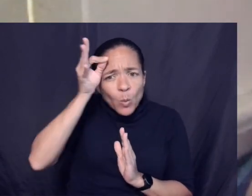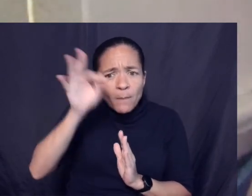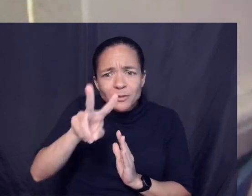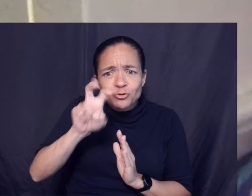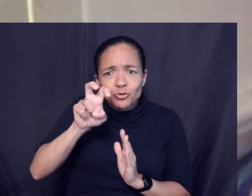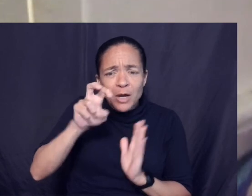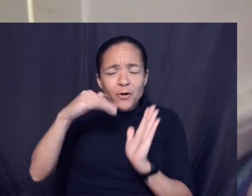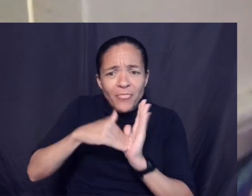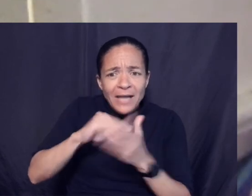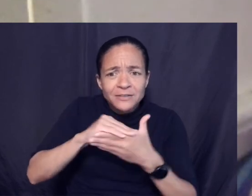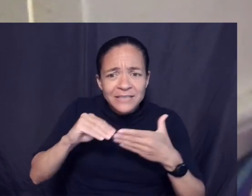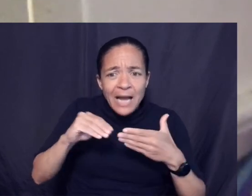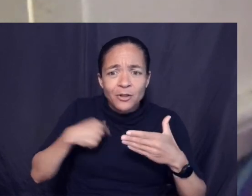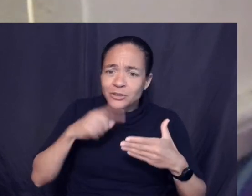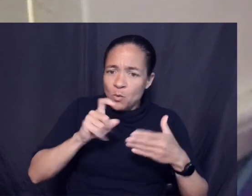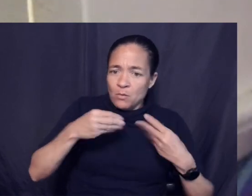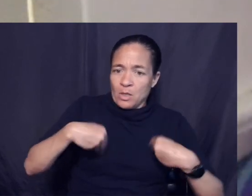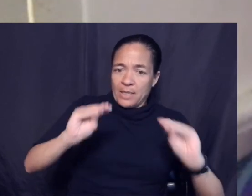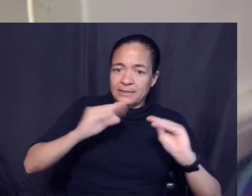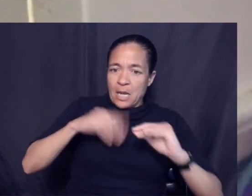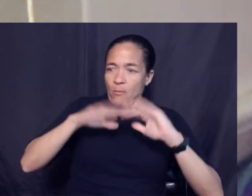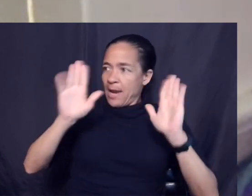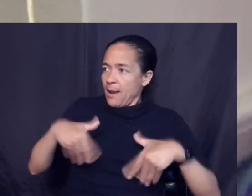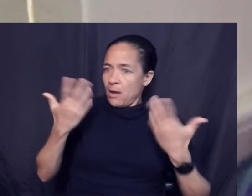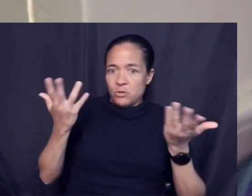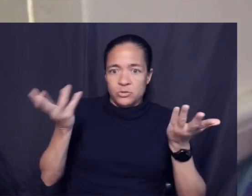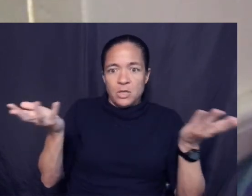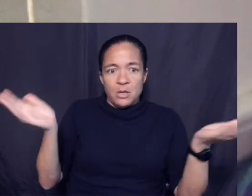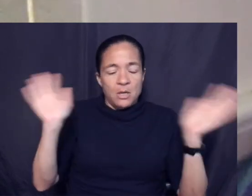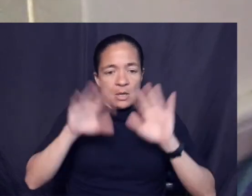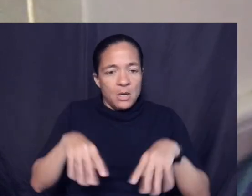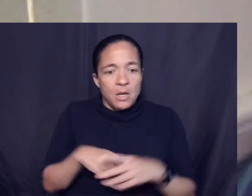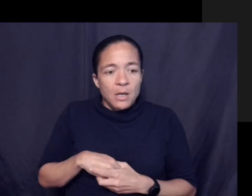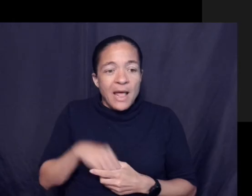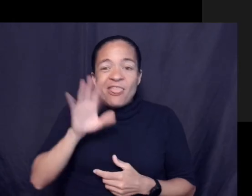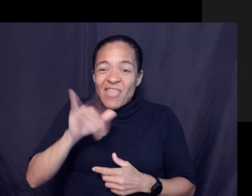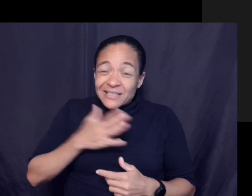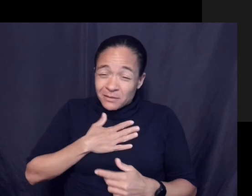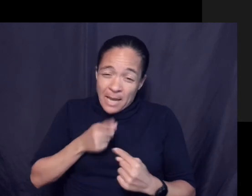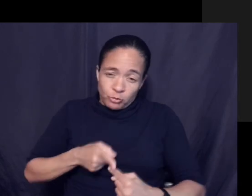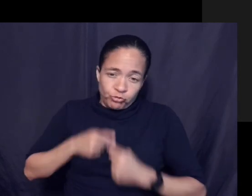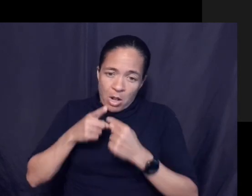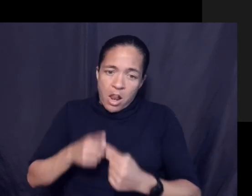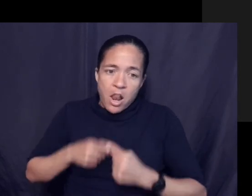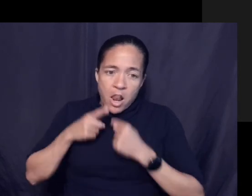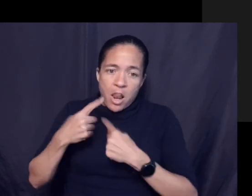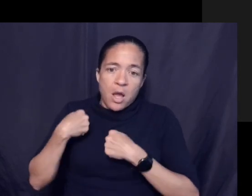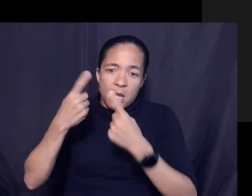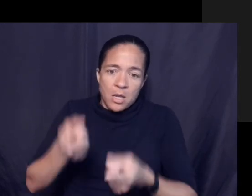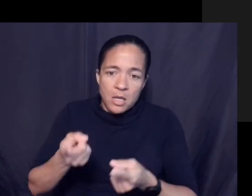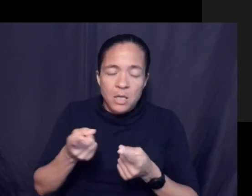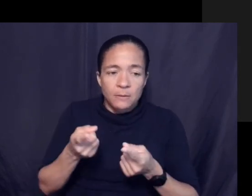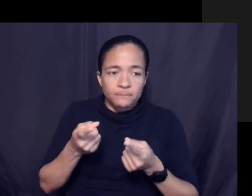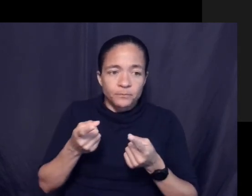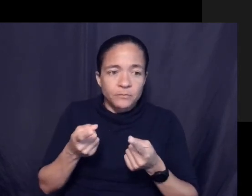to $200,000. And we would have had to sell our home. I don't know what. That's been my biggest struggle with this,